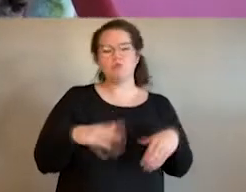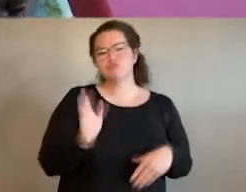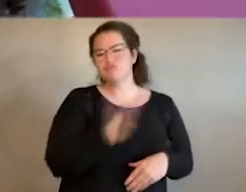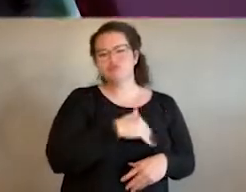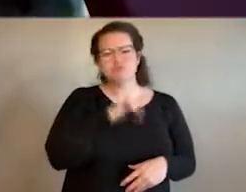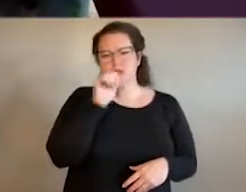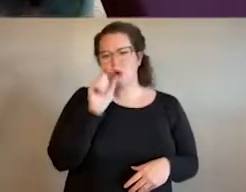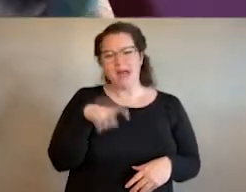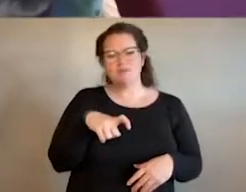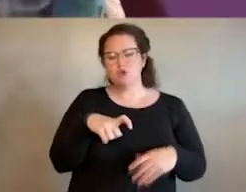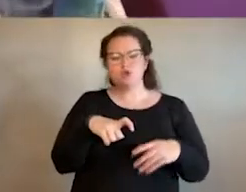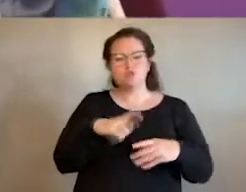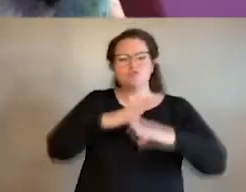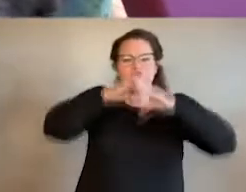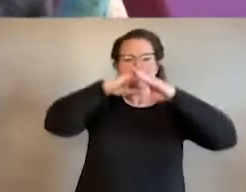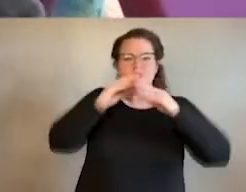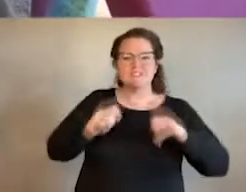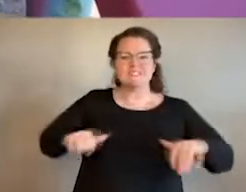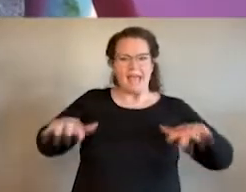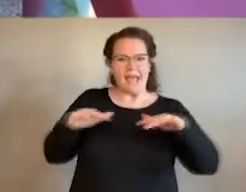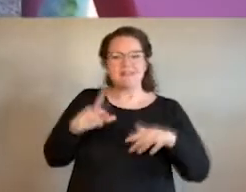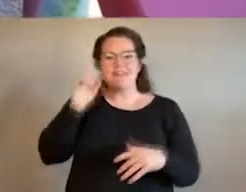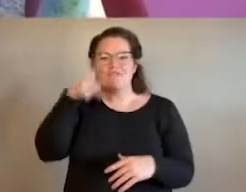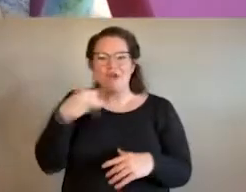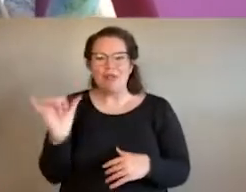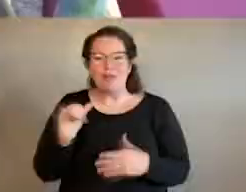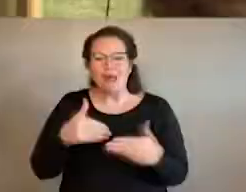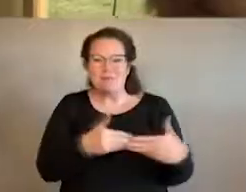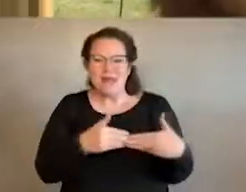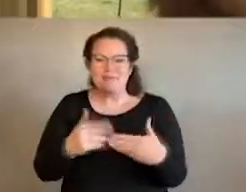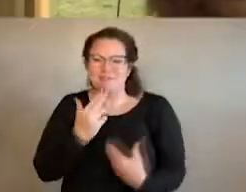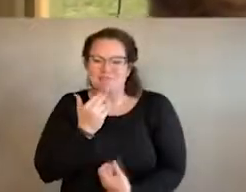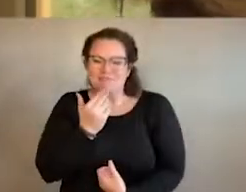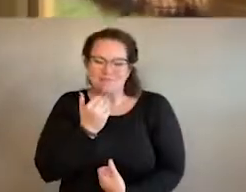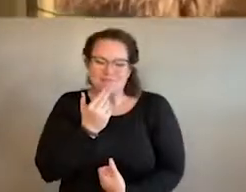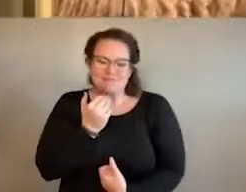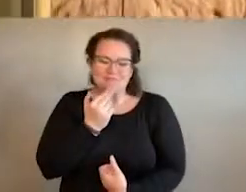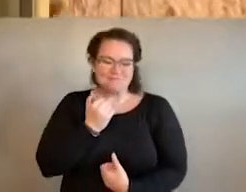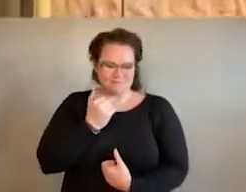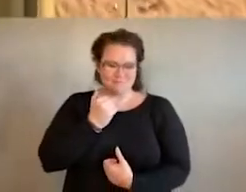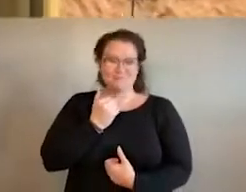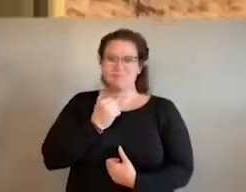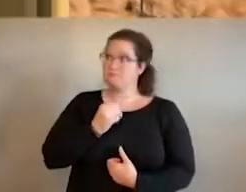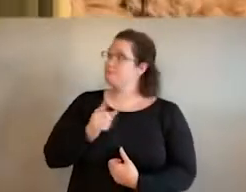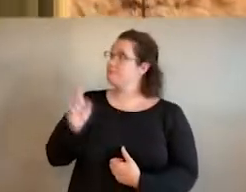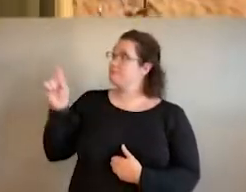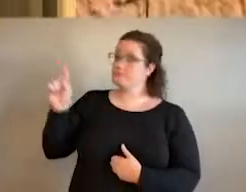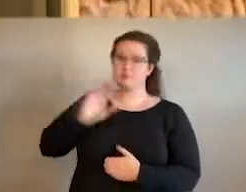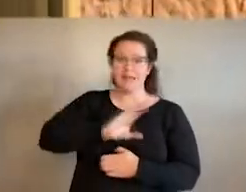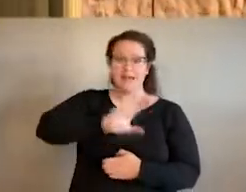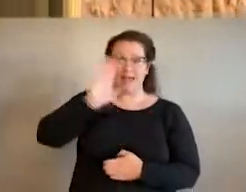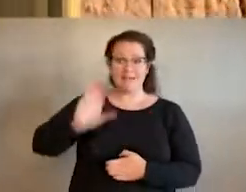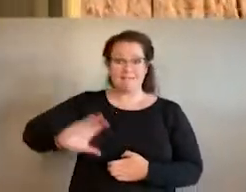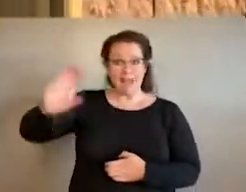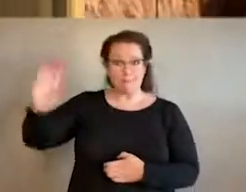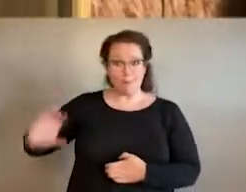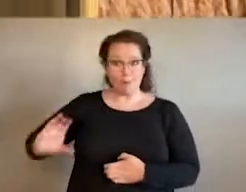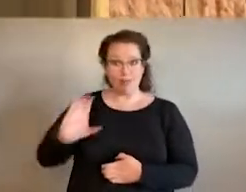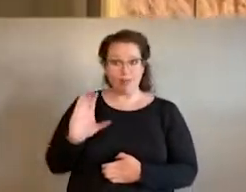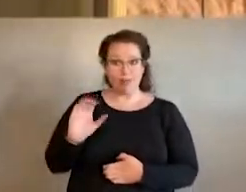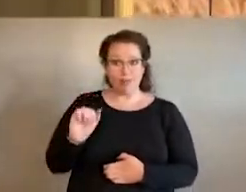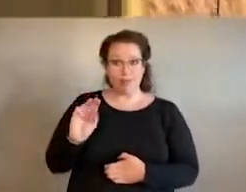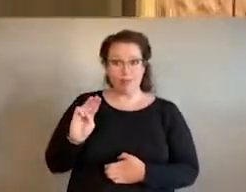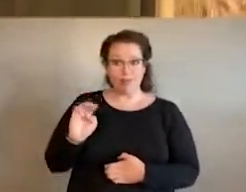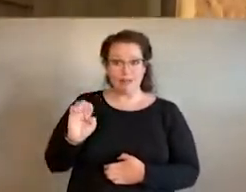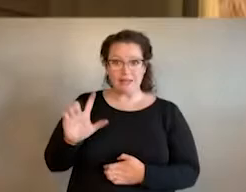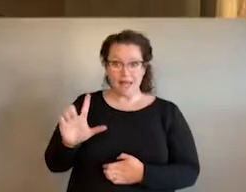that. So he kind of has the baby-like features, and he'll keep those. But hands are kind of foreign to them. Jessica, so anytime, him.